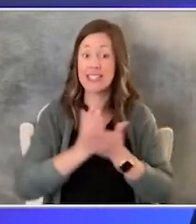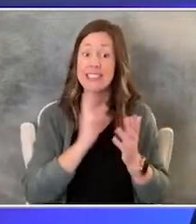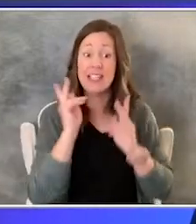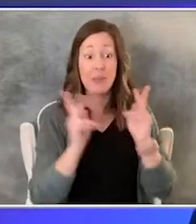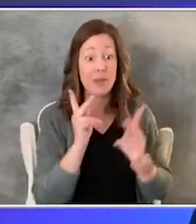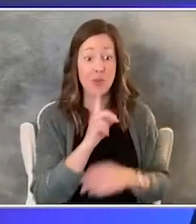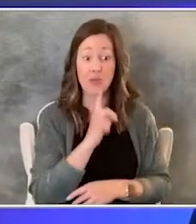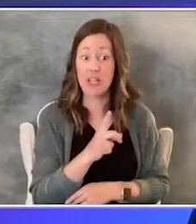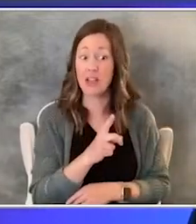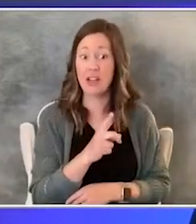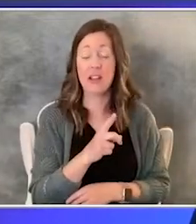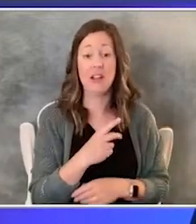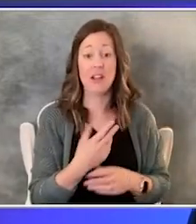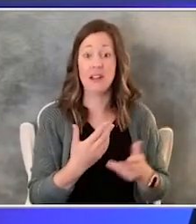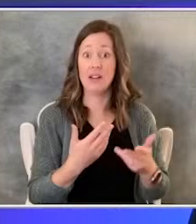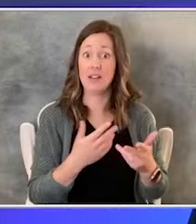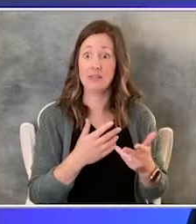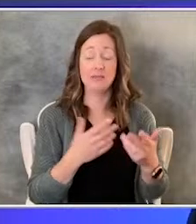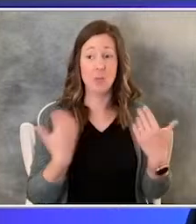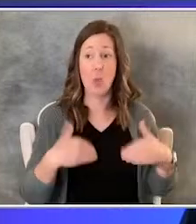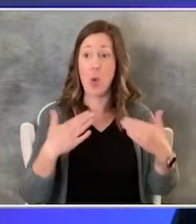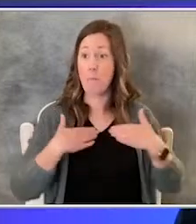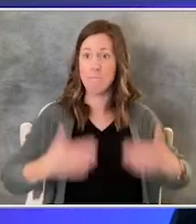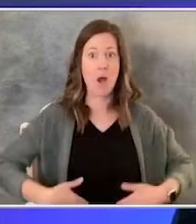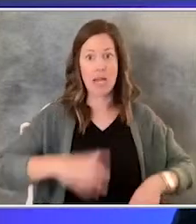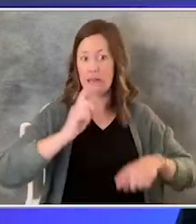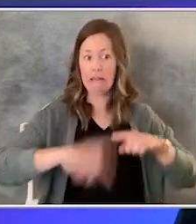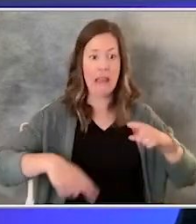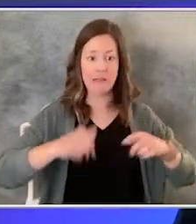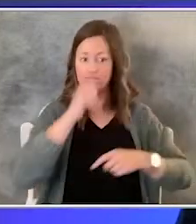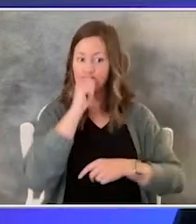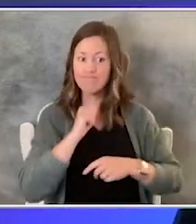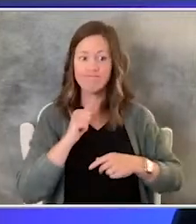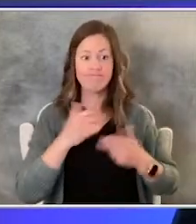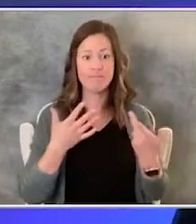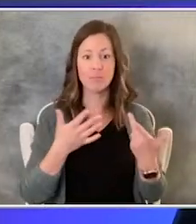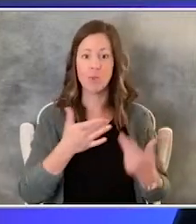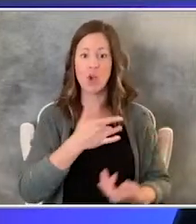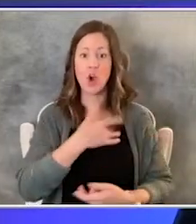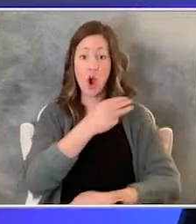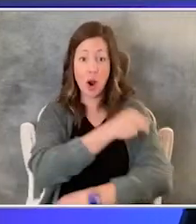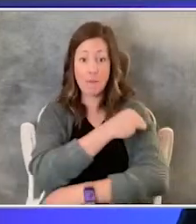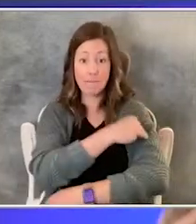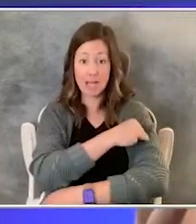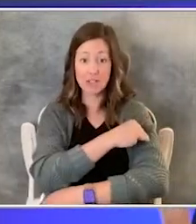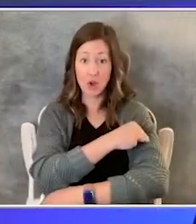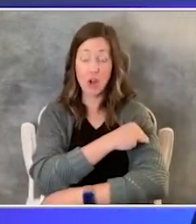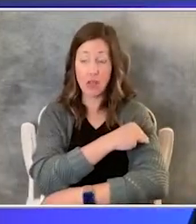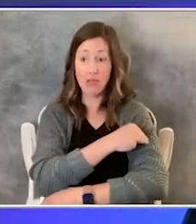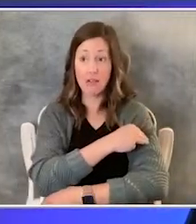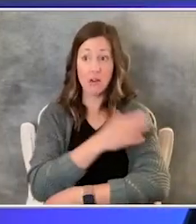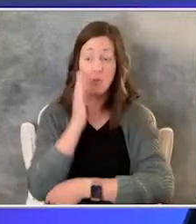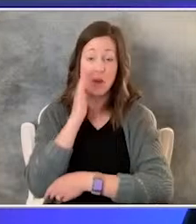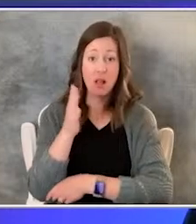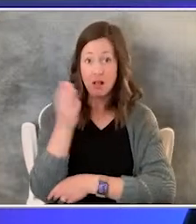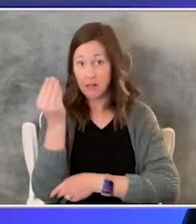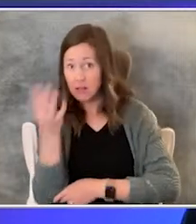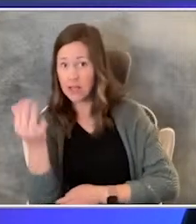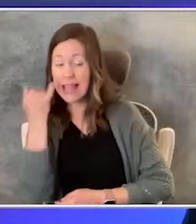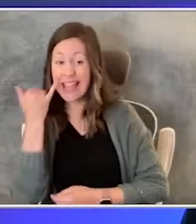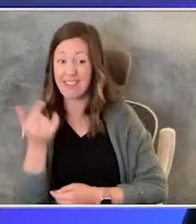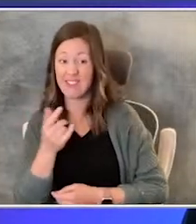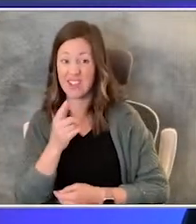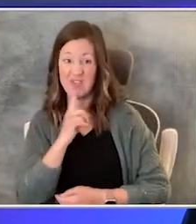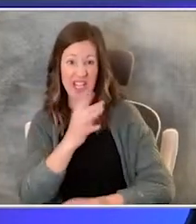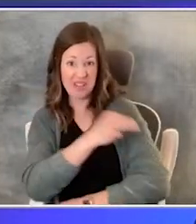if someone comes in for a the old CTO. Prescription used to be bed rest, and we learned that's kind of the wrong thing to do. And right. The best thing is to actually get out and walk. You